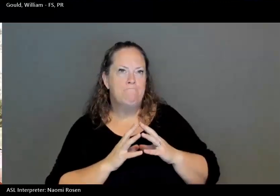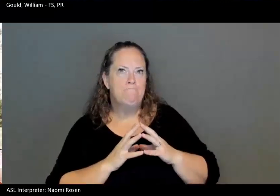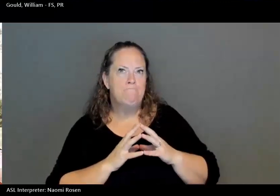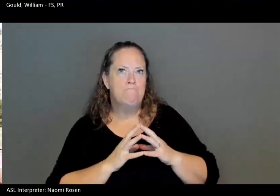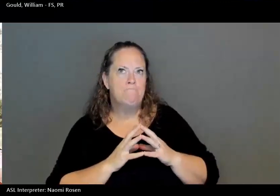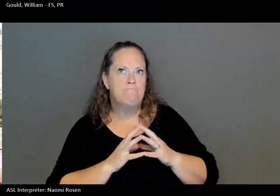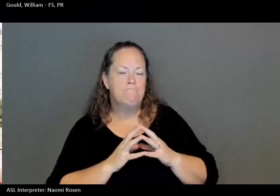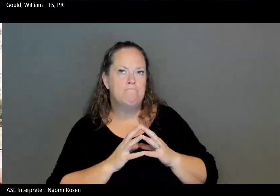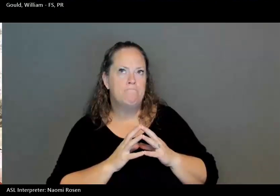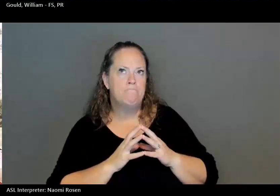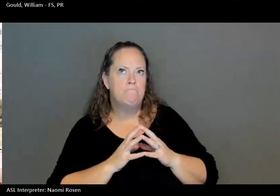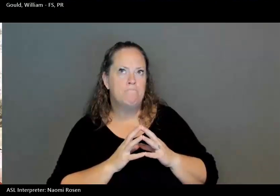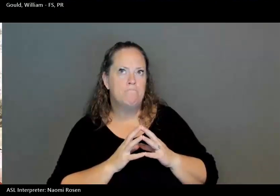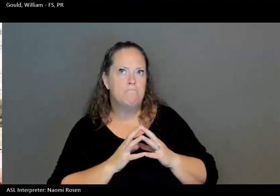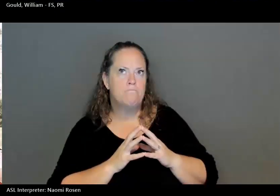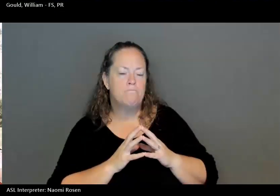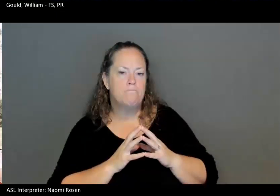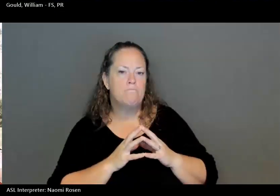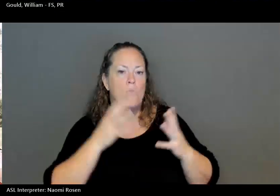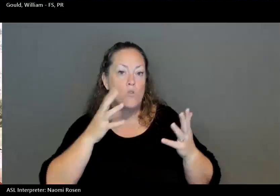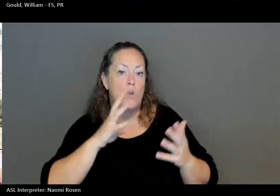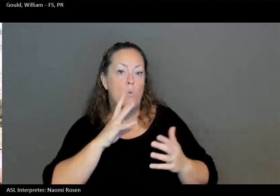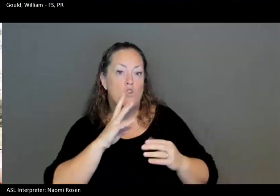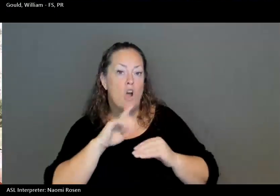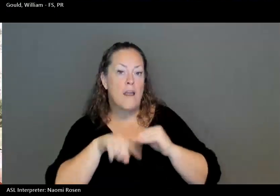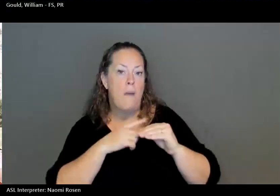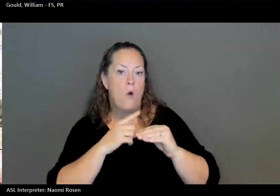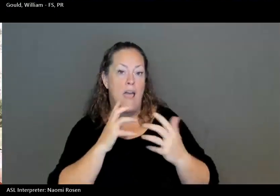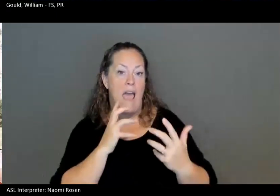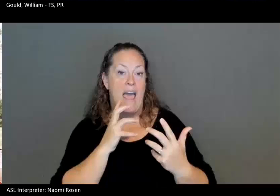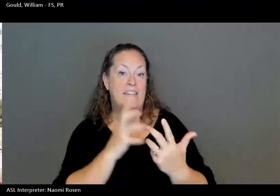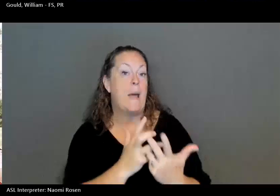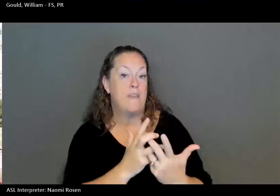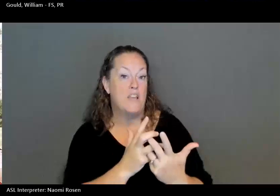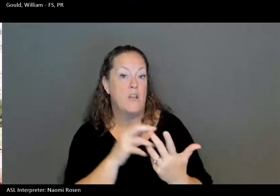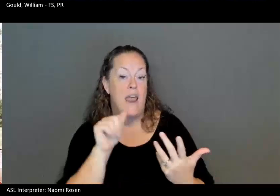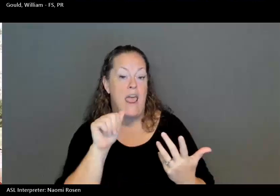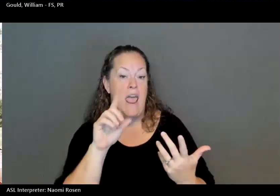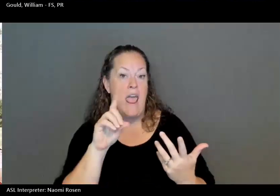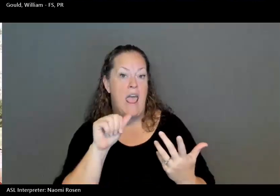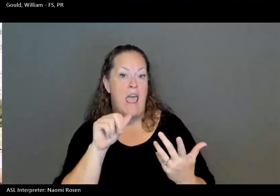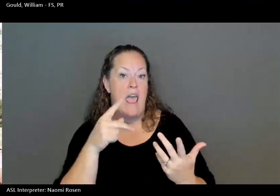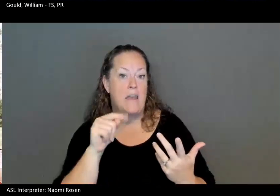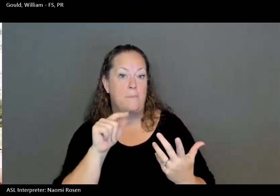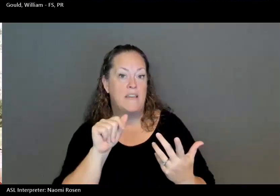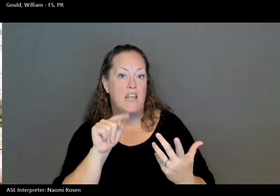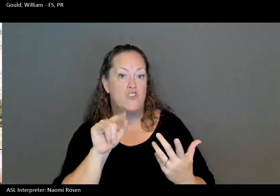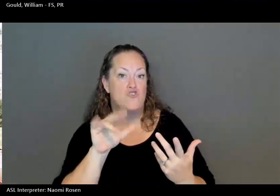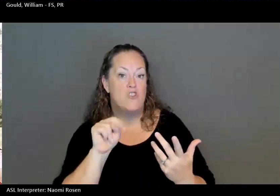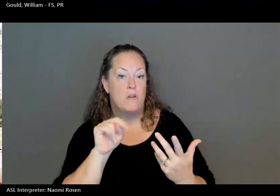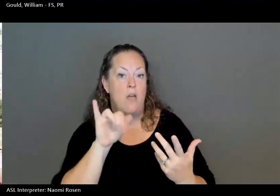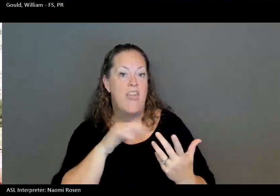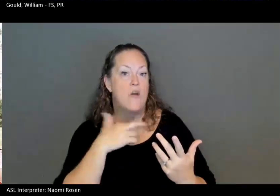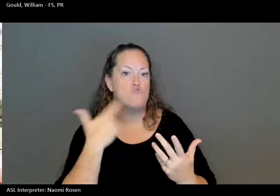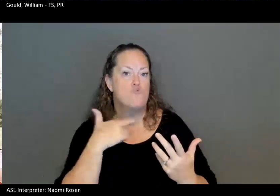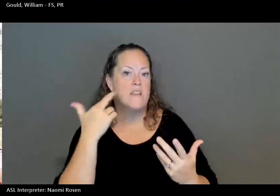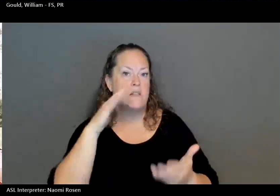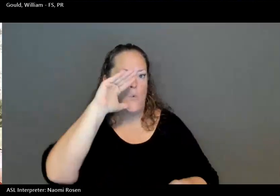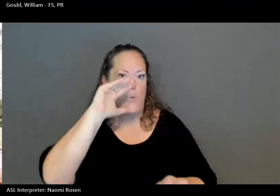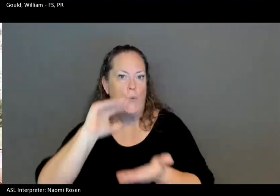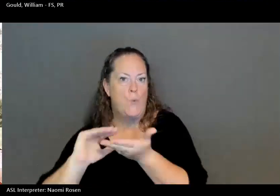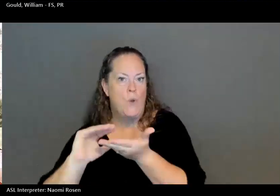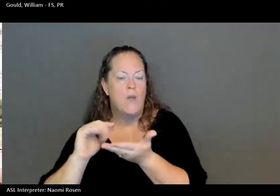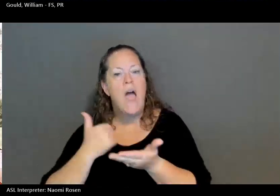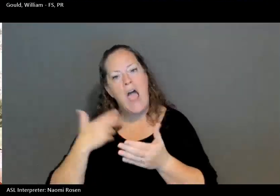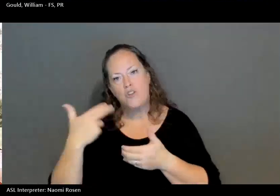how does, when you talk about adaptation and particularly reducing risk, I think I came on a little bit late,